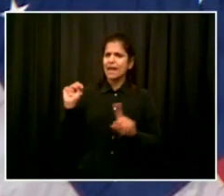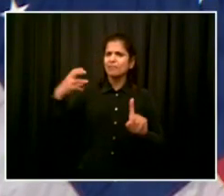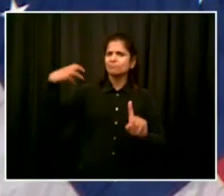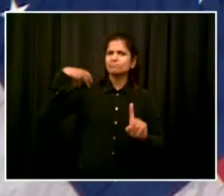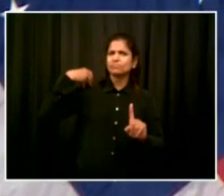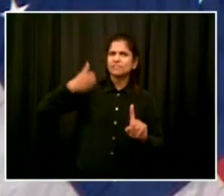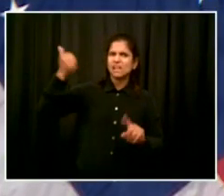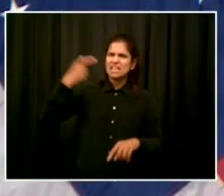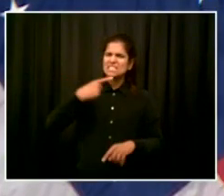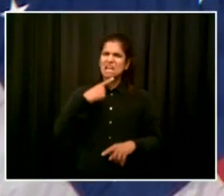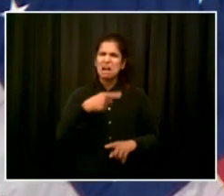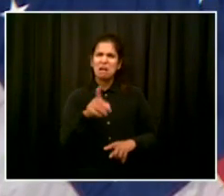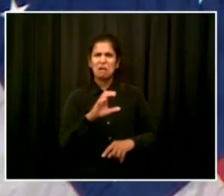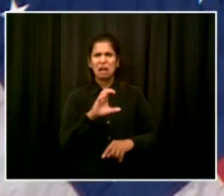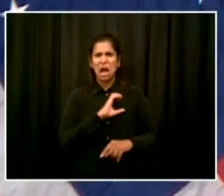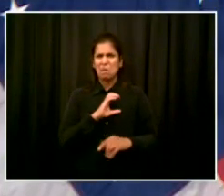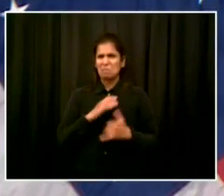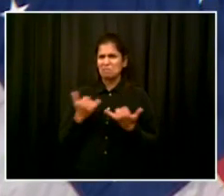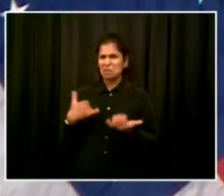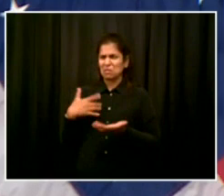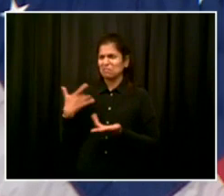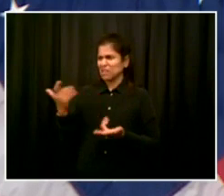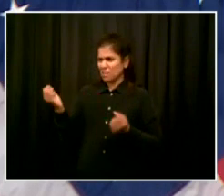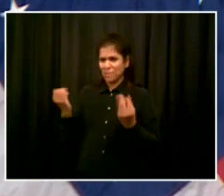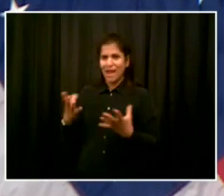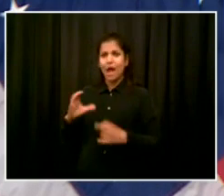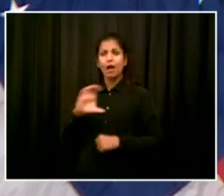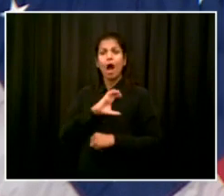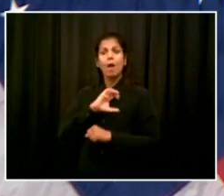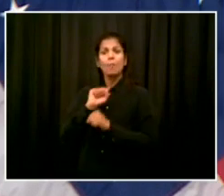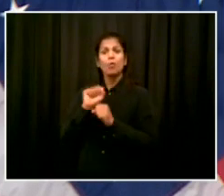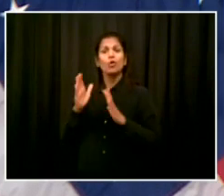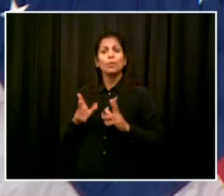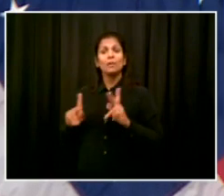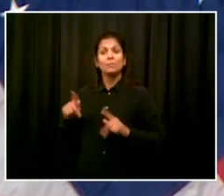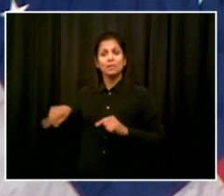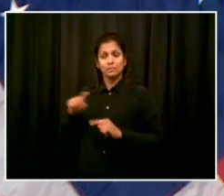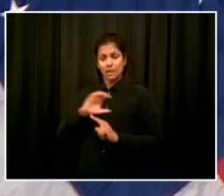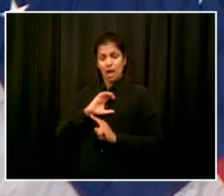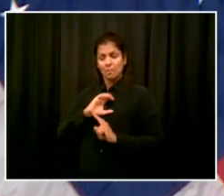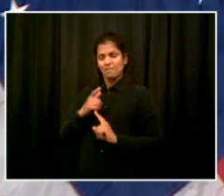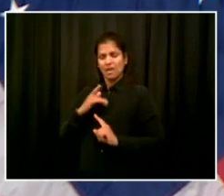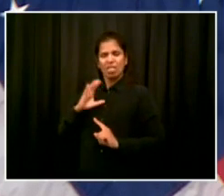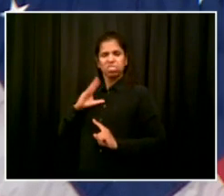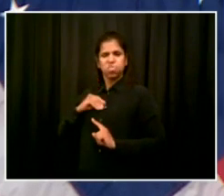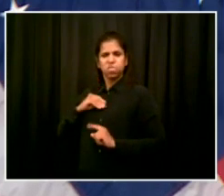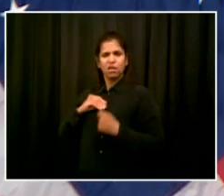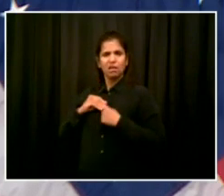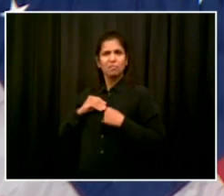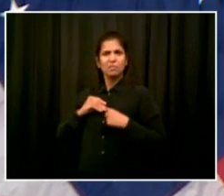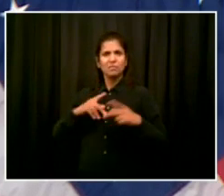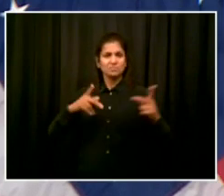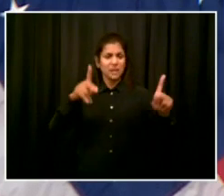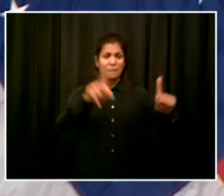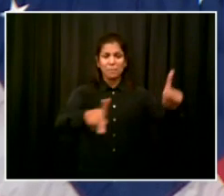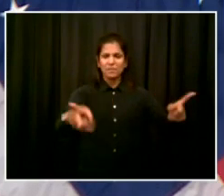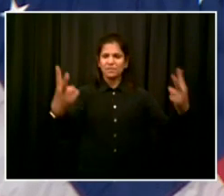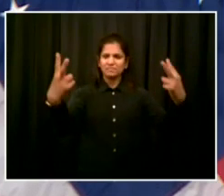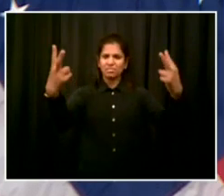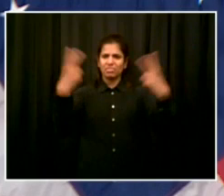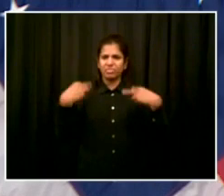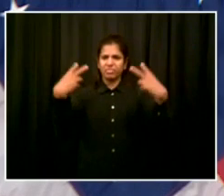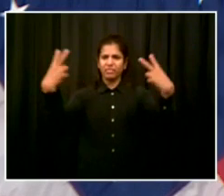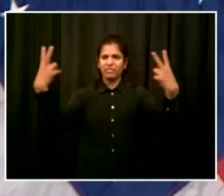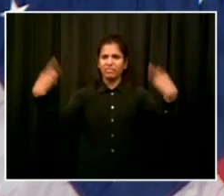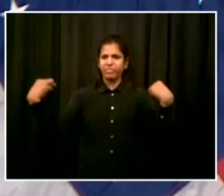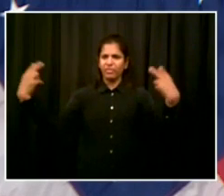and then what can be done to improve that? And the Mayor can answer that as well. Thank you. Yep. I think Terry Monahan has his pulse